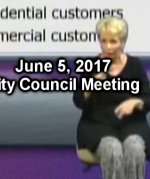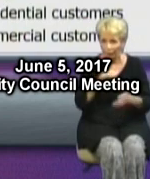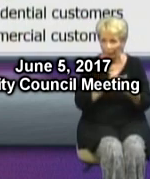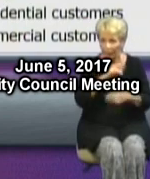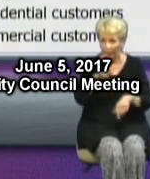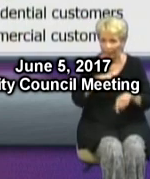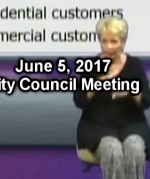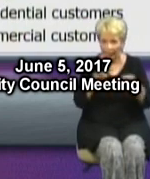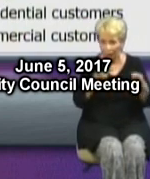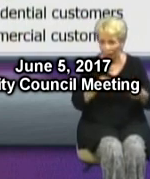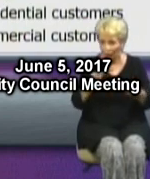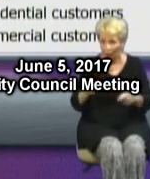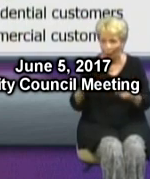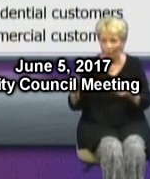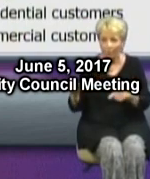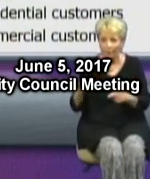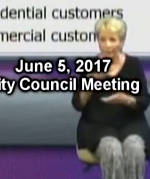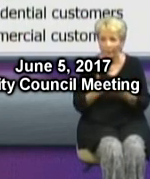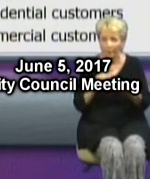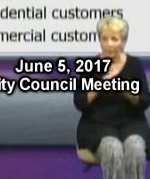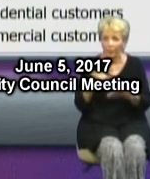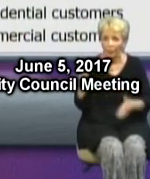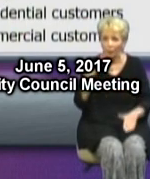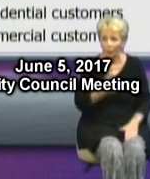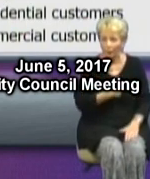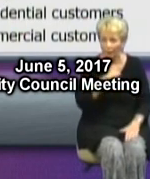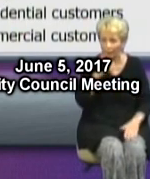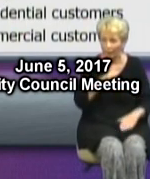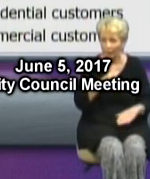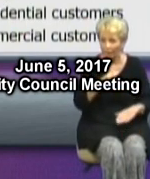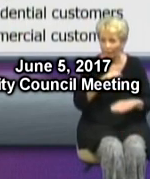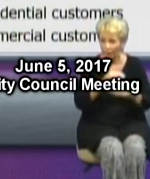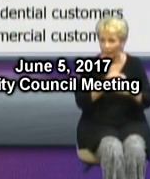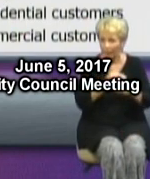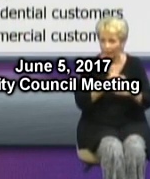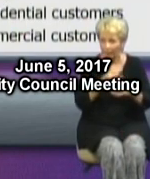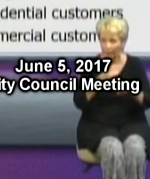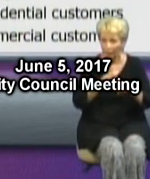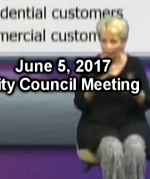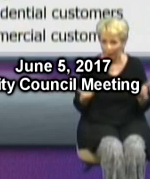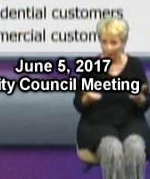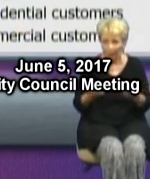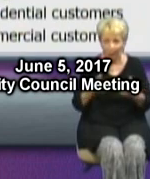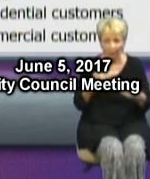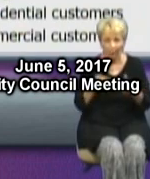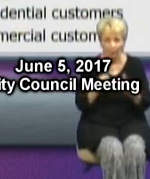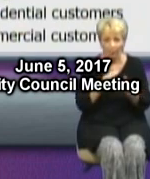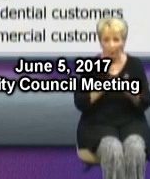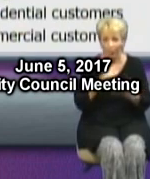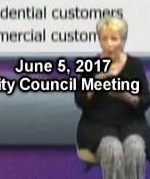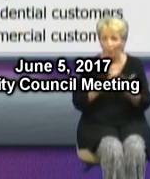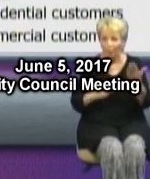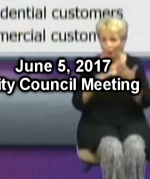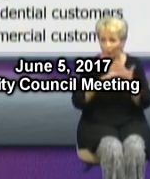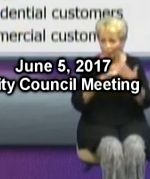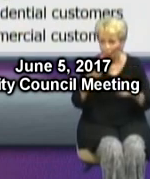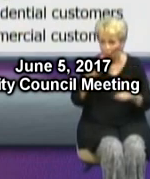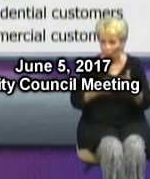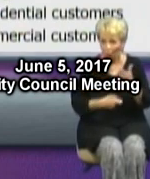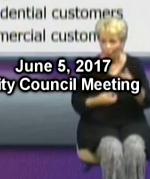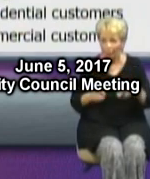national phenomenon and something that we are not immune to here. Even with that, the programming cost is